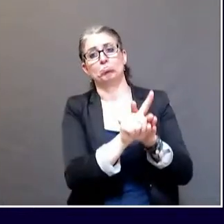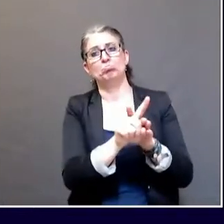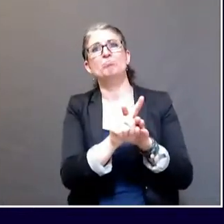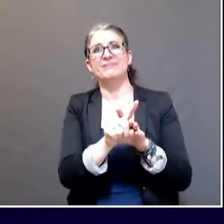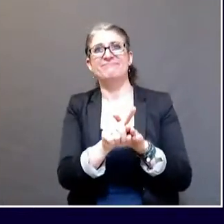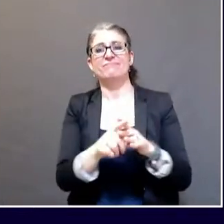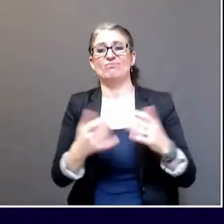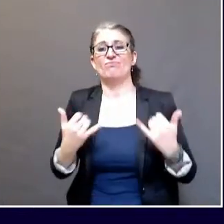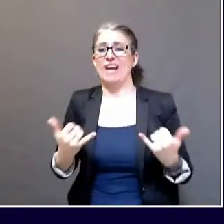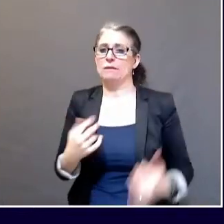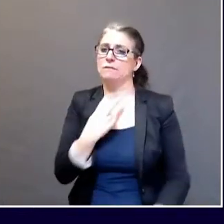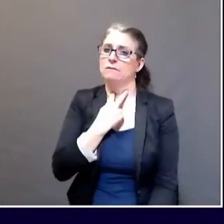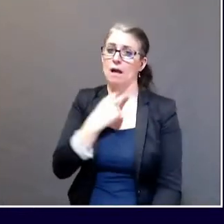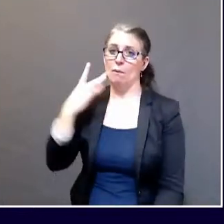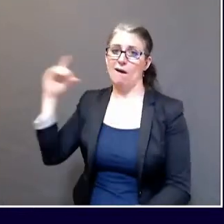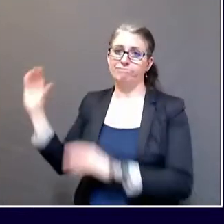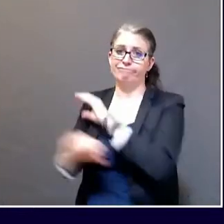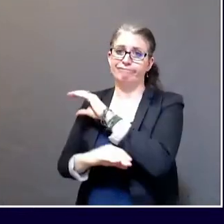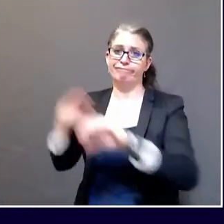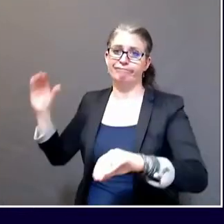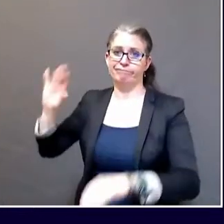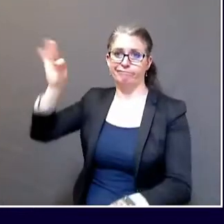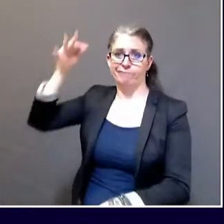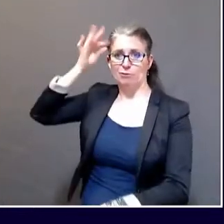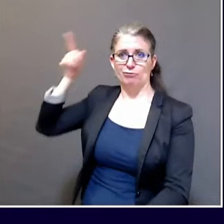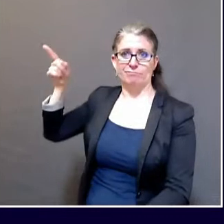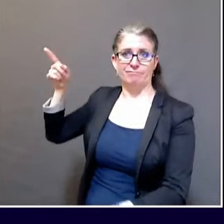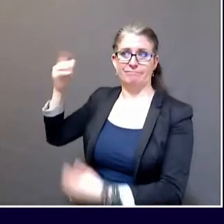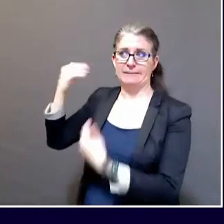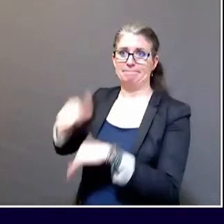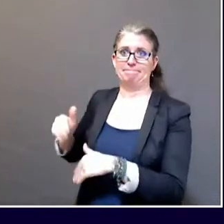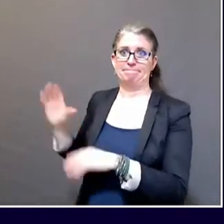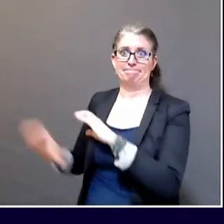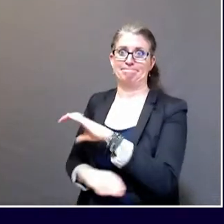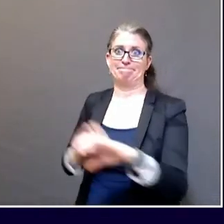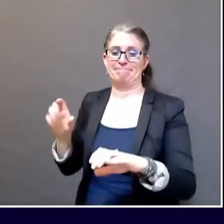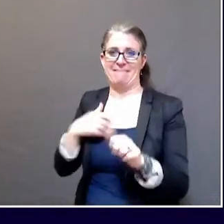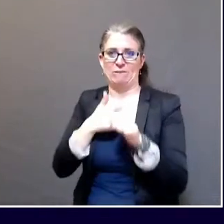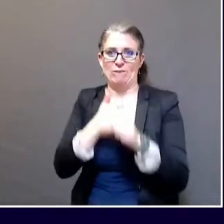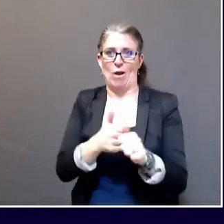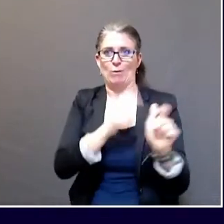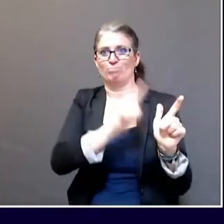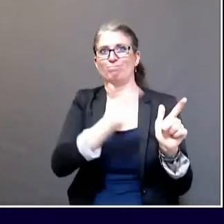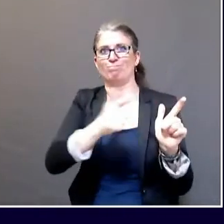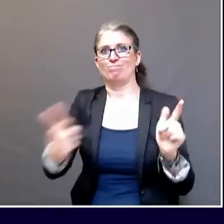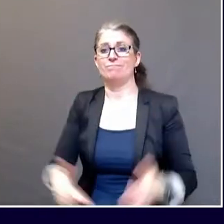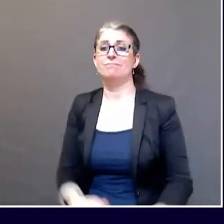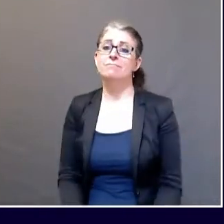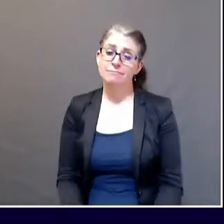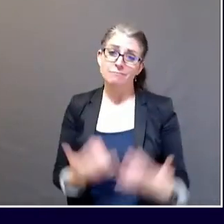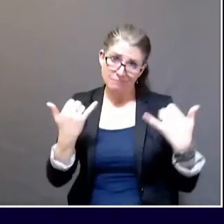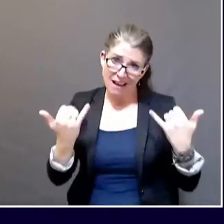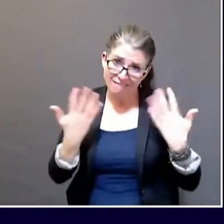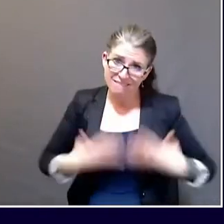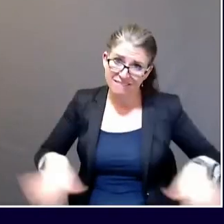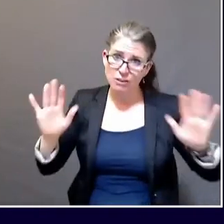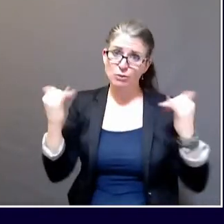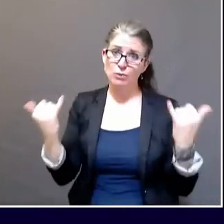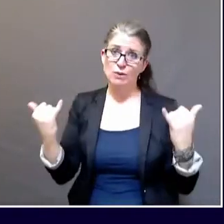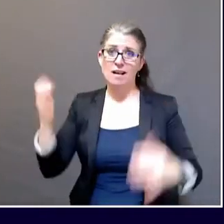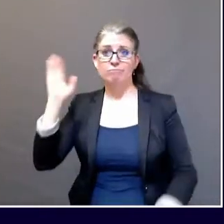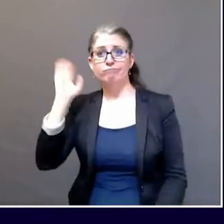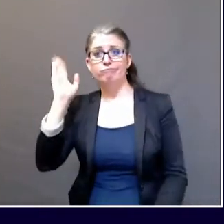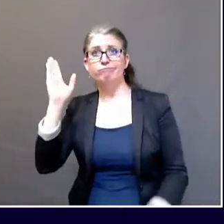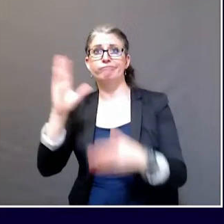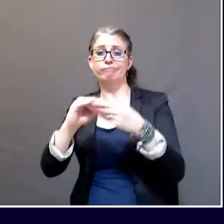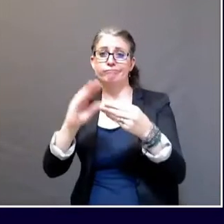in our state, we've got to preserve our capacity. So with that, I'd like to take a moment to thank everybody for